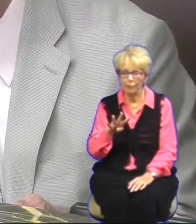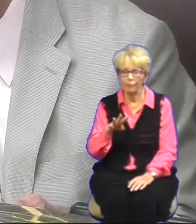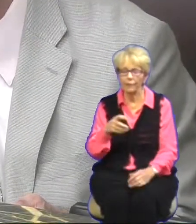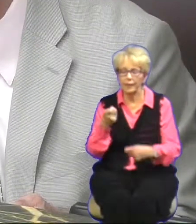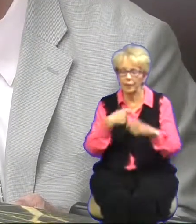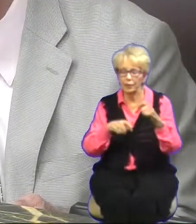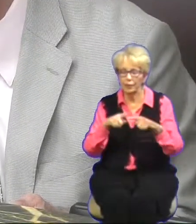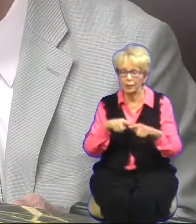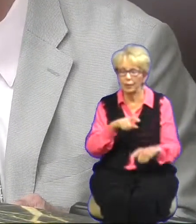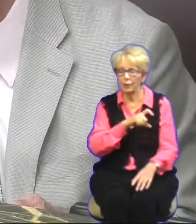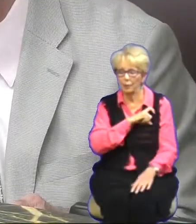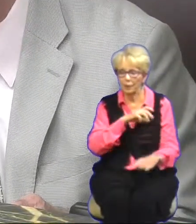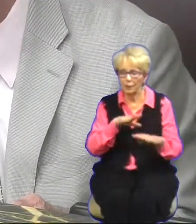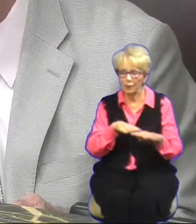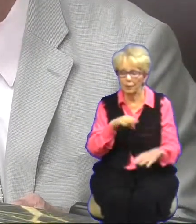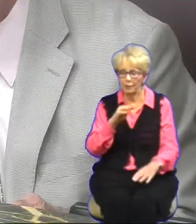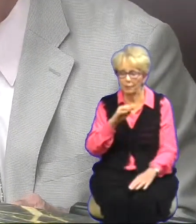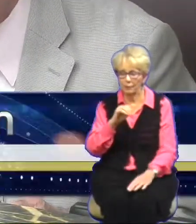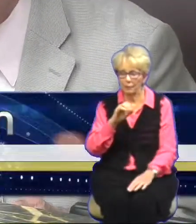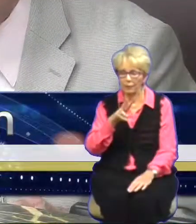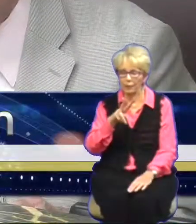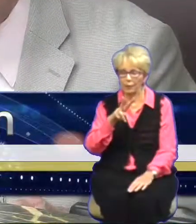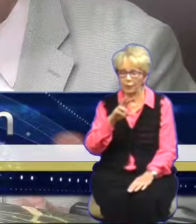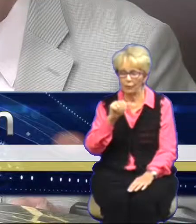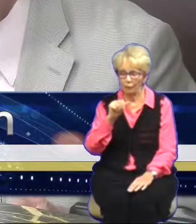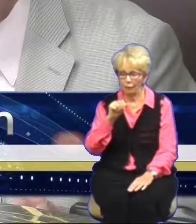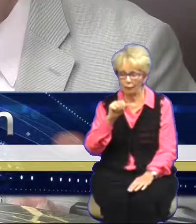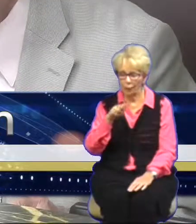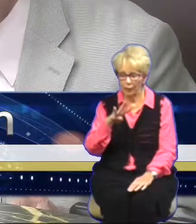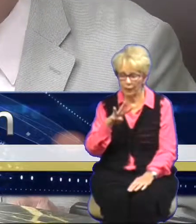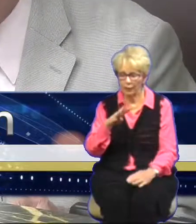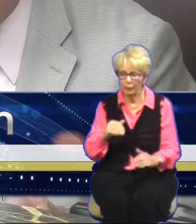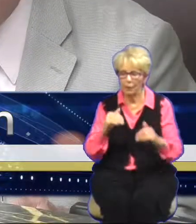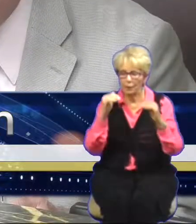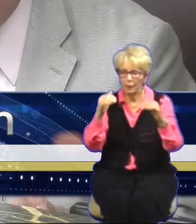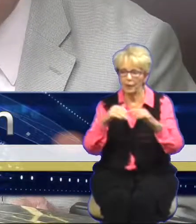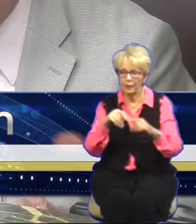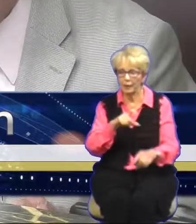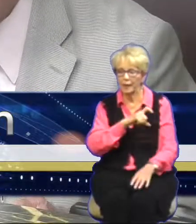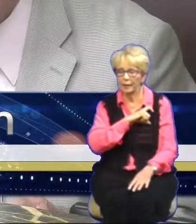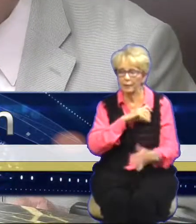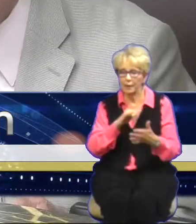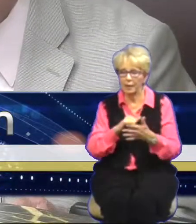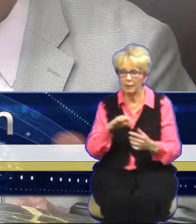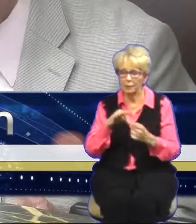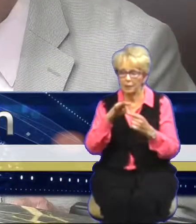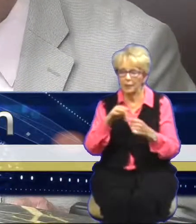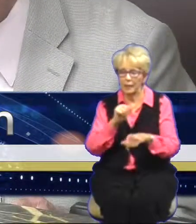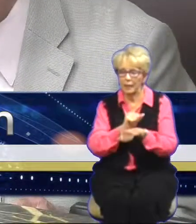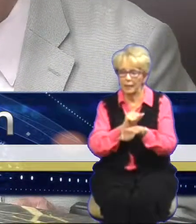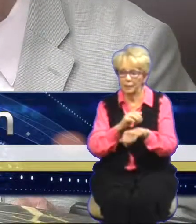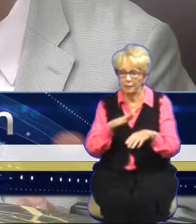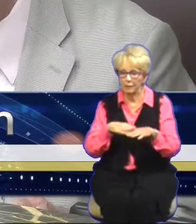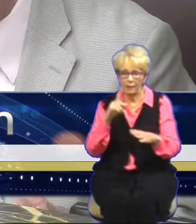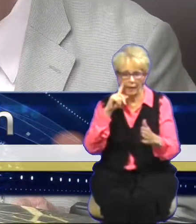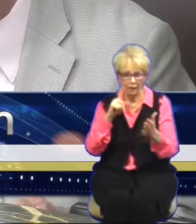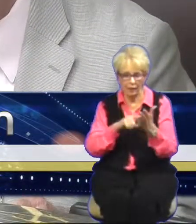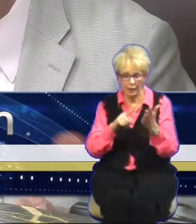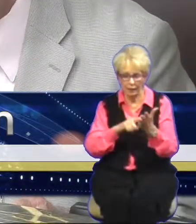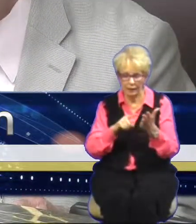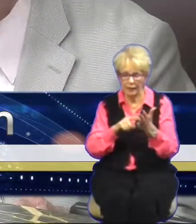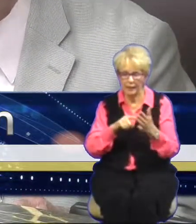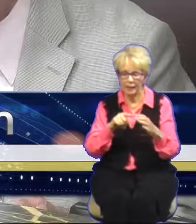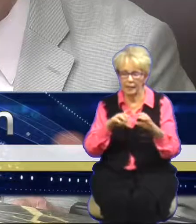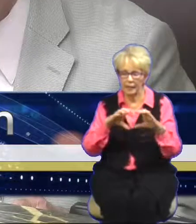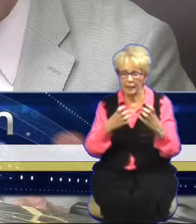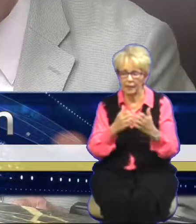to Public Safety Officer on March 8th, 2014, promoted to Public Safety Officer Special Assignment Criminal Investigation Division